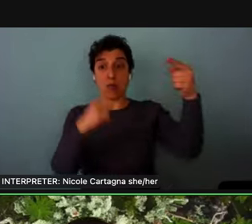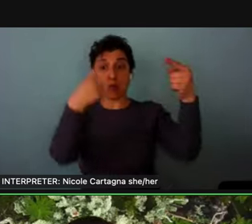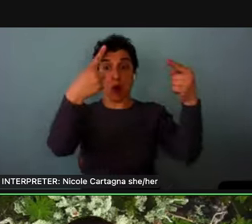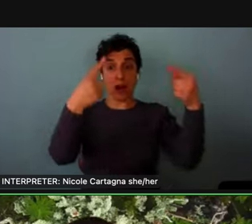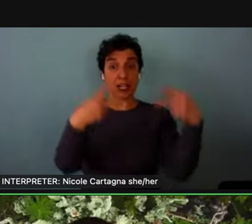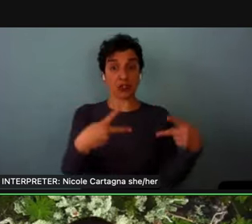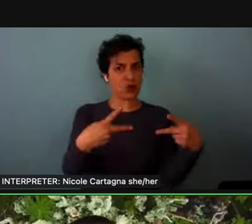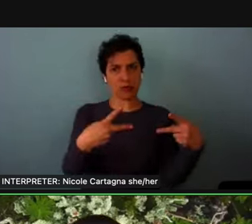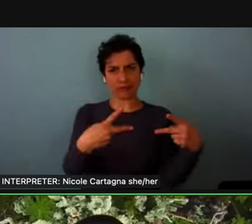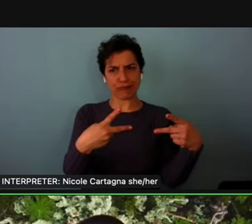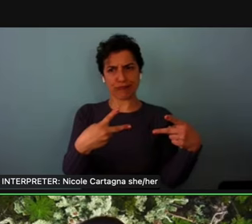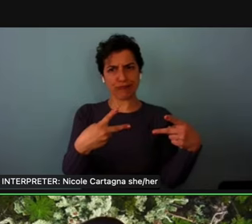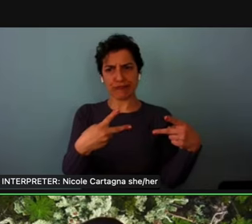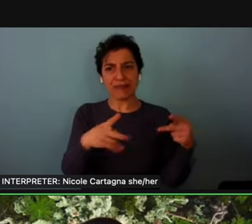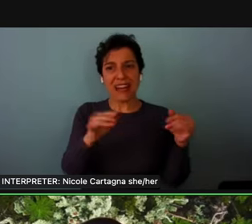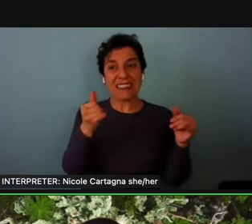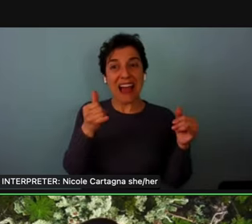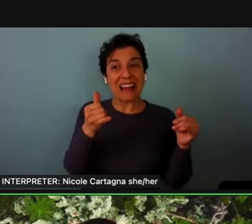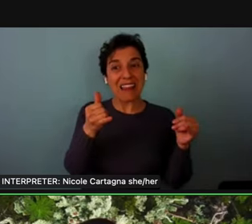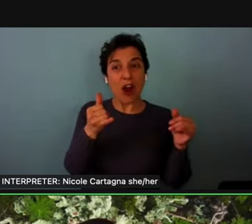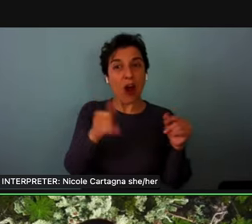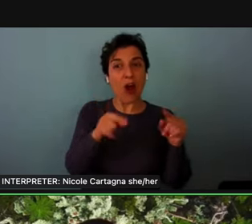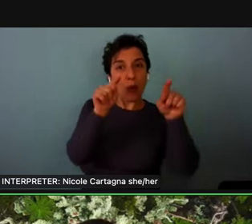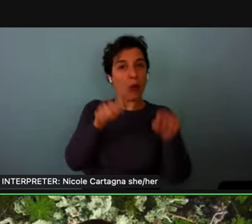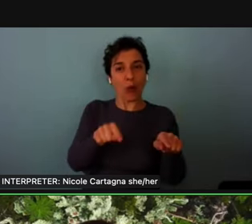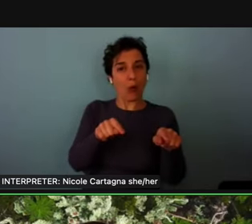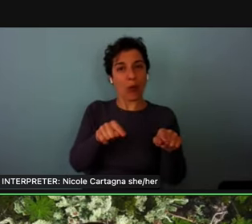do not have this yellow default network component.